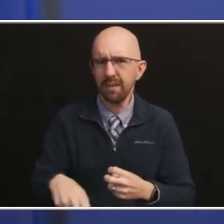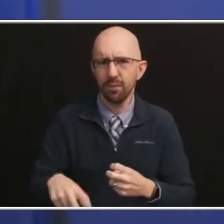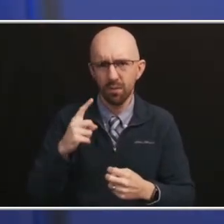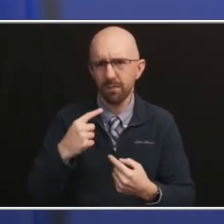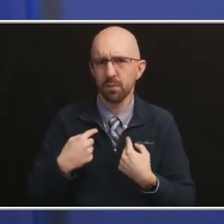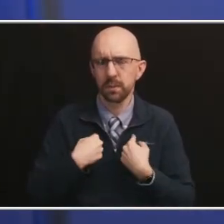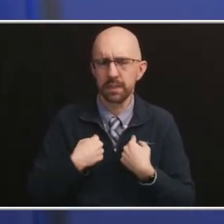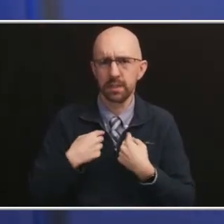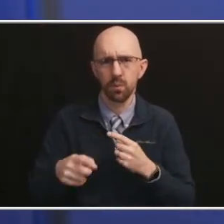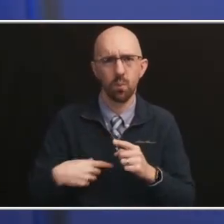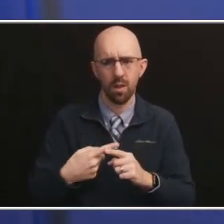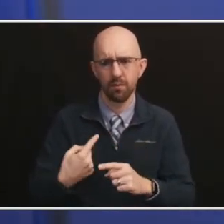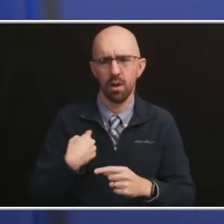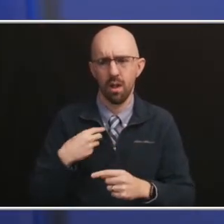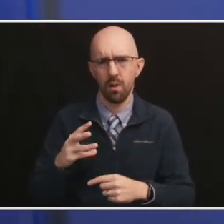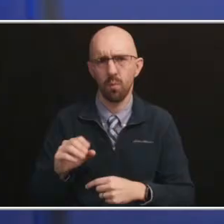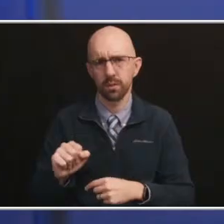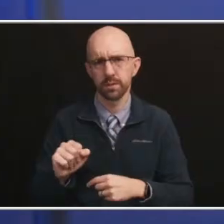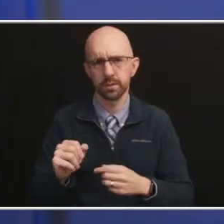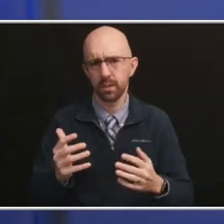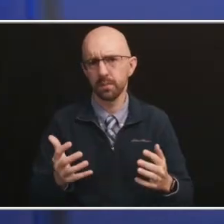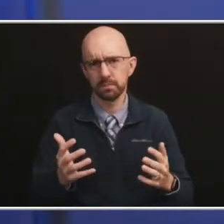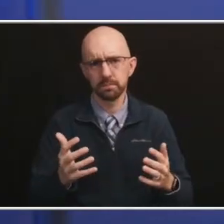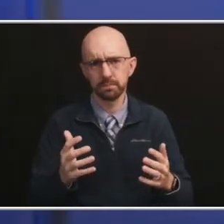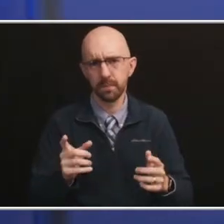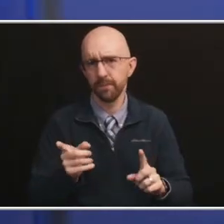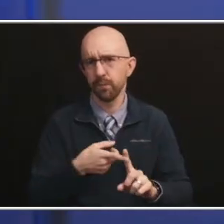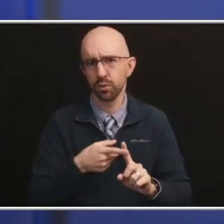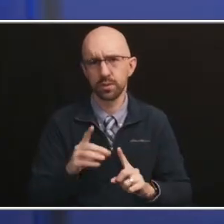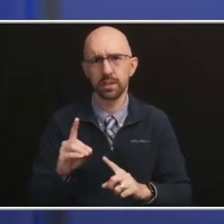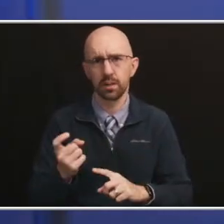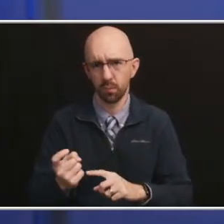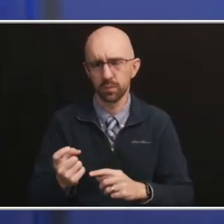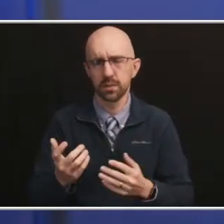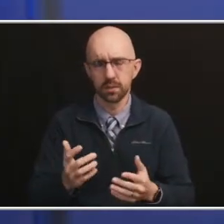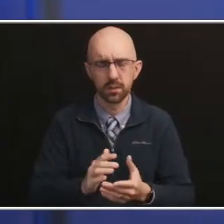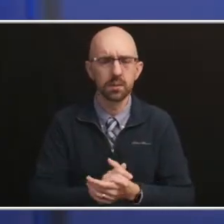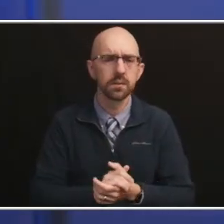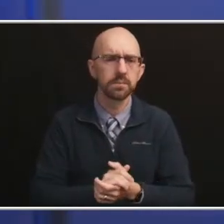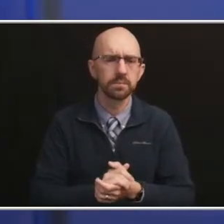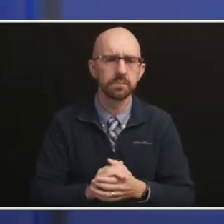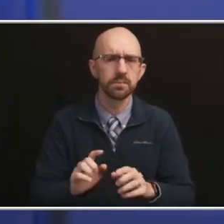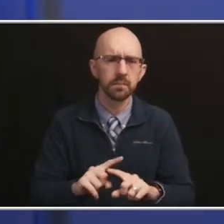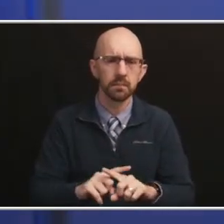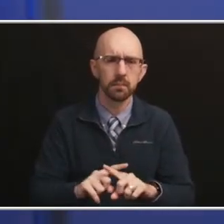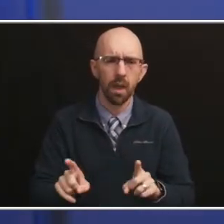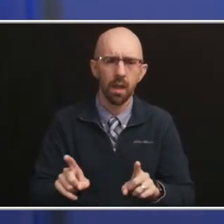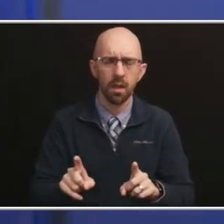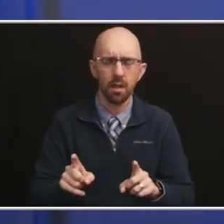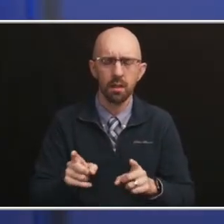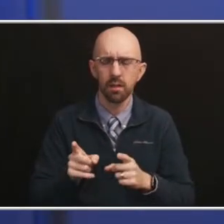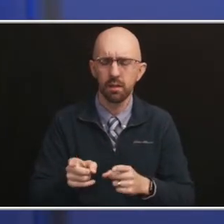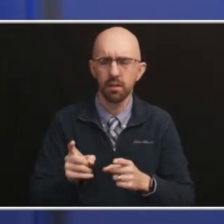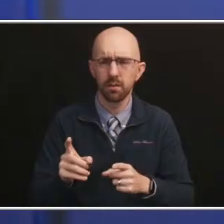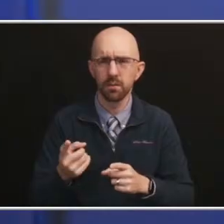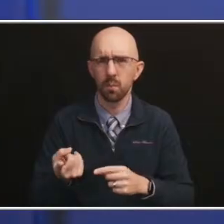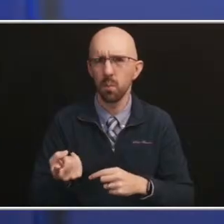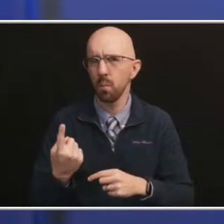I was first diagnosed. But there was this one